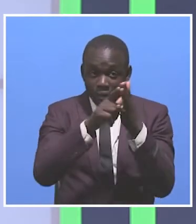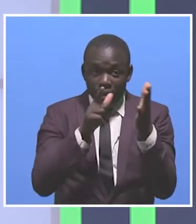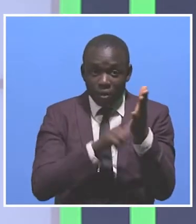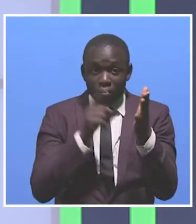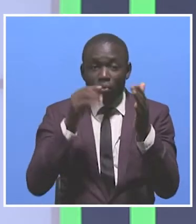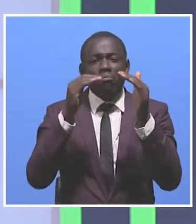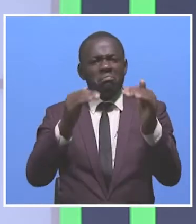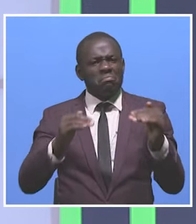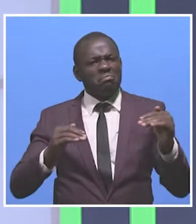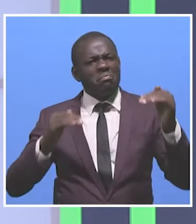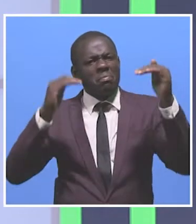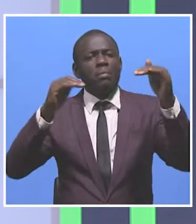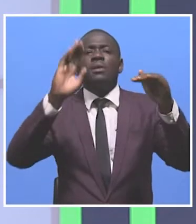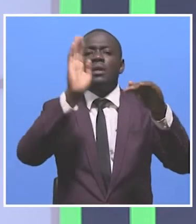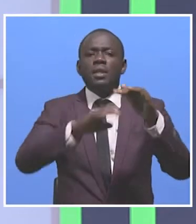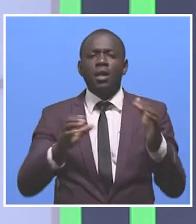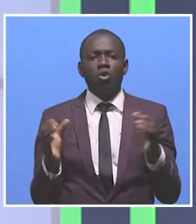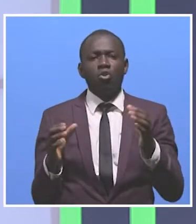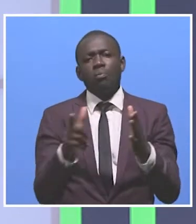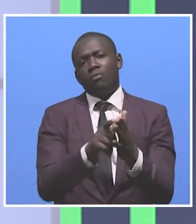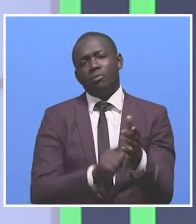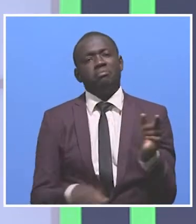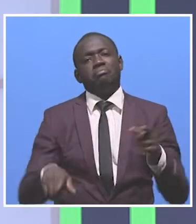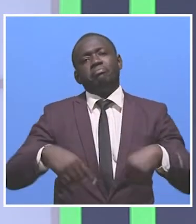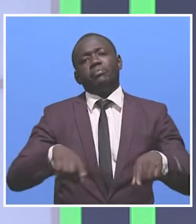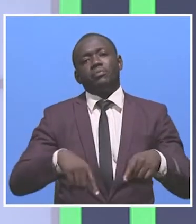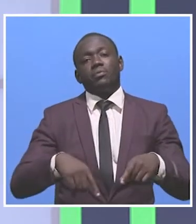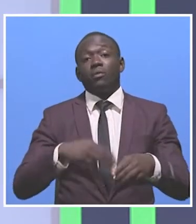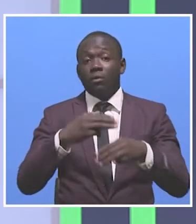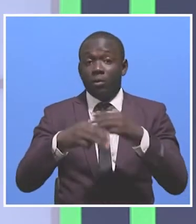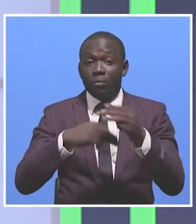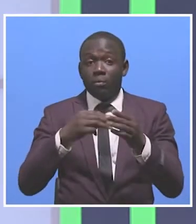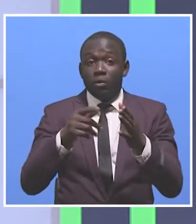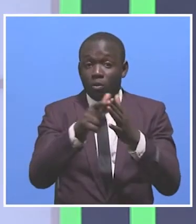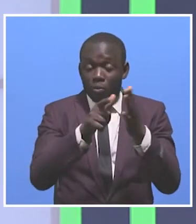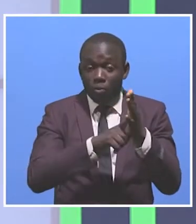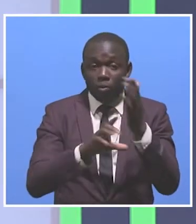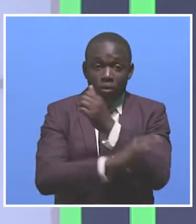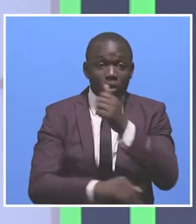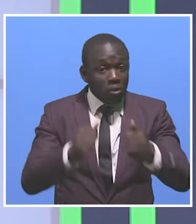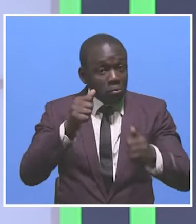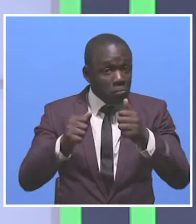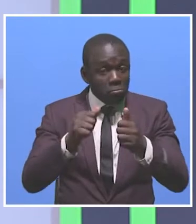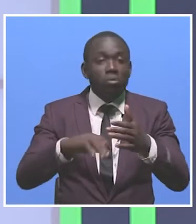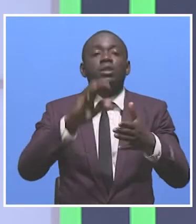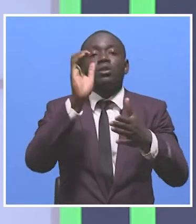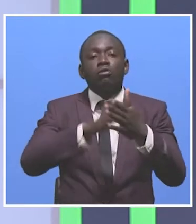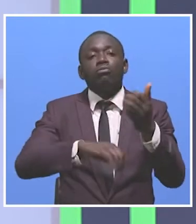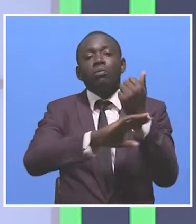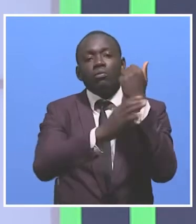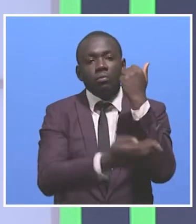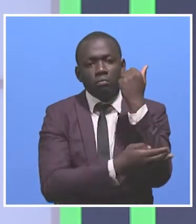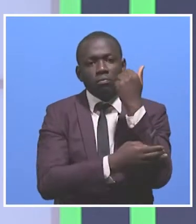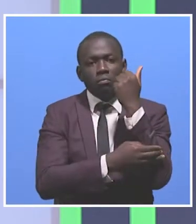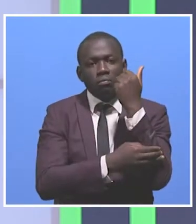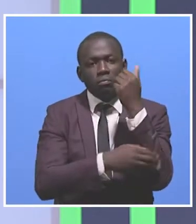laws. So the law of the country, which is the termination of pregnancy, including the GBV